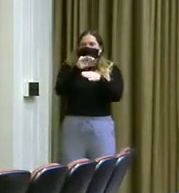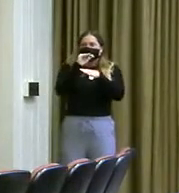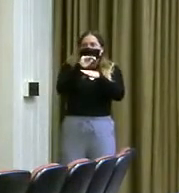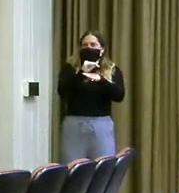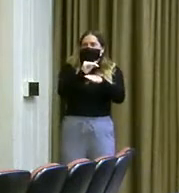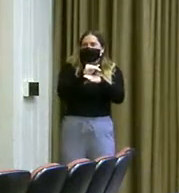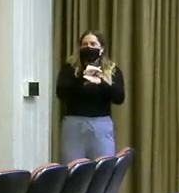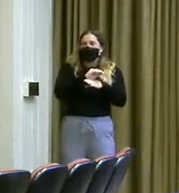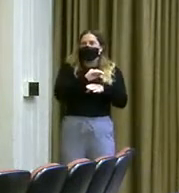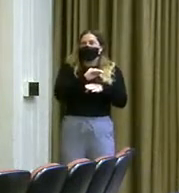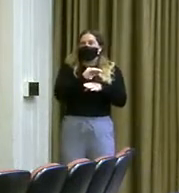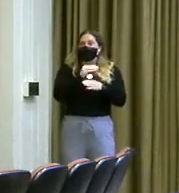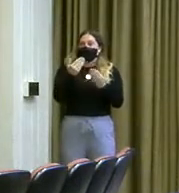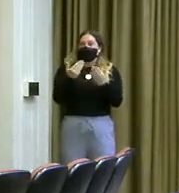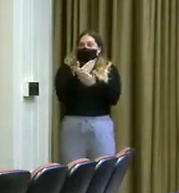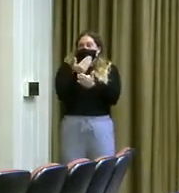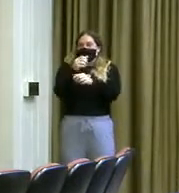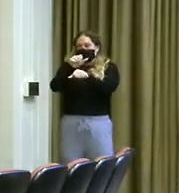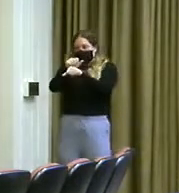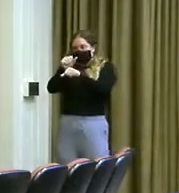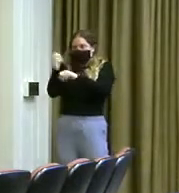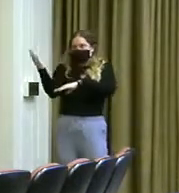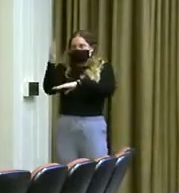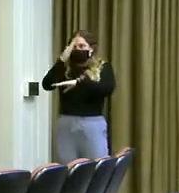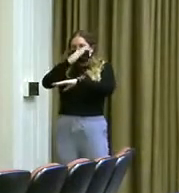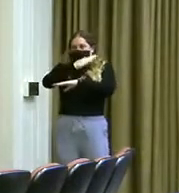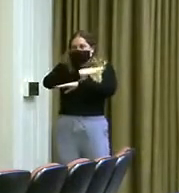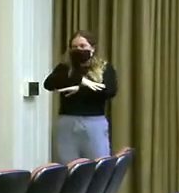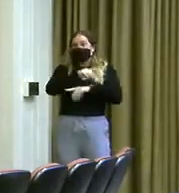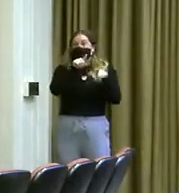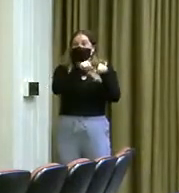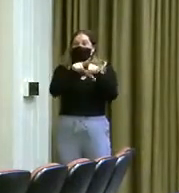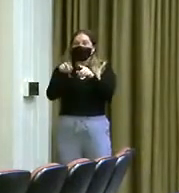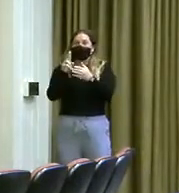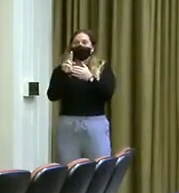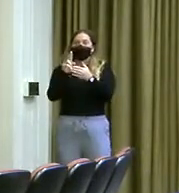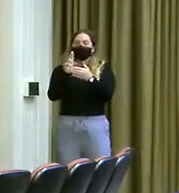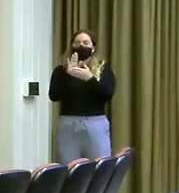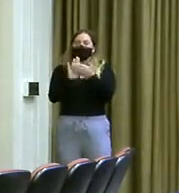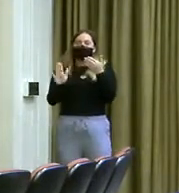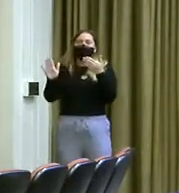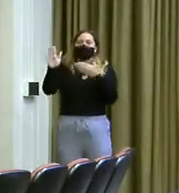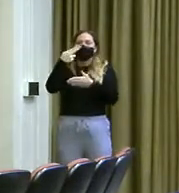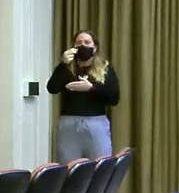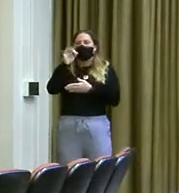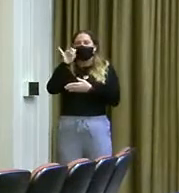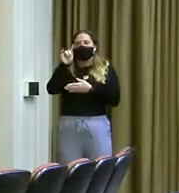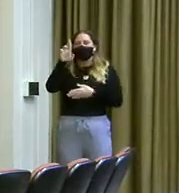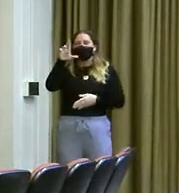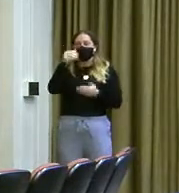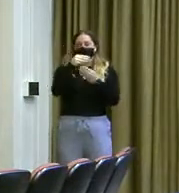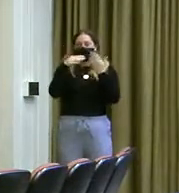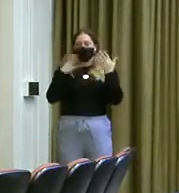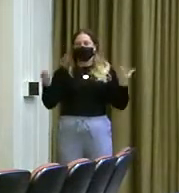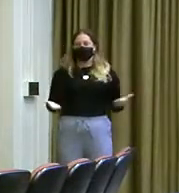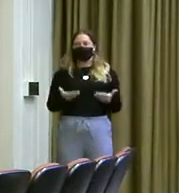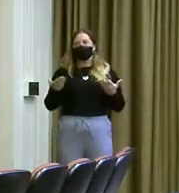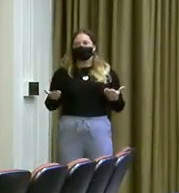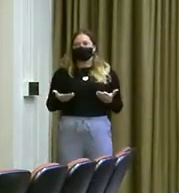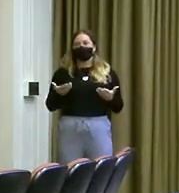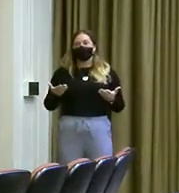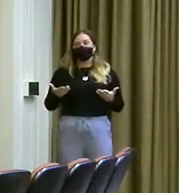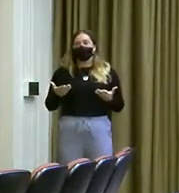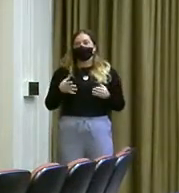DiBardino, come in from IR. She was also a Hofstra Northwell nursing student that,